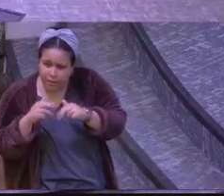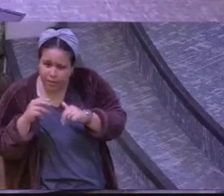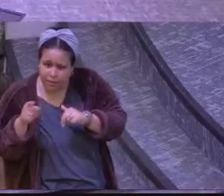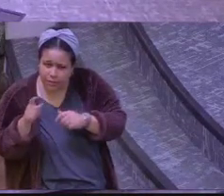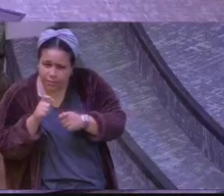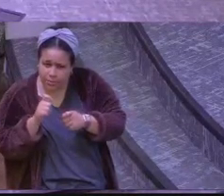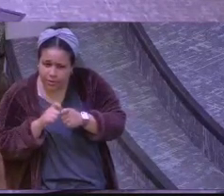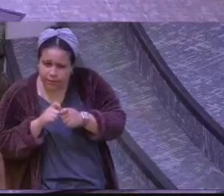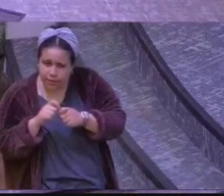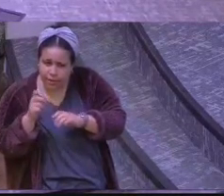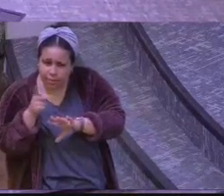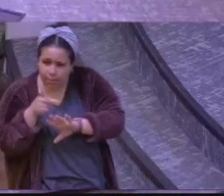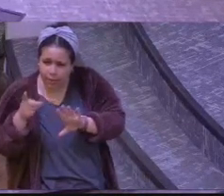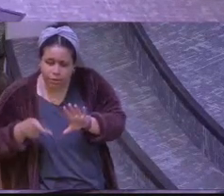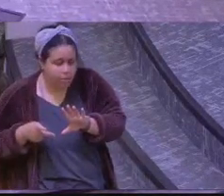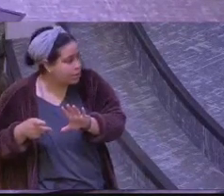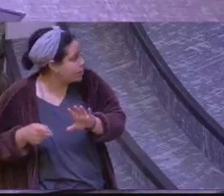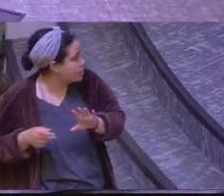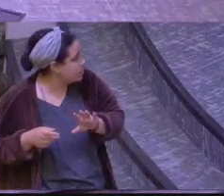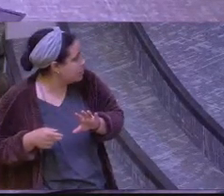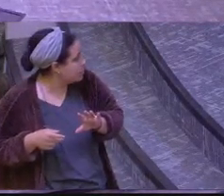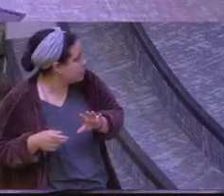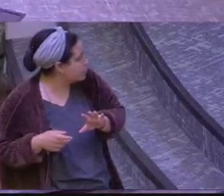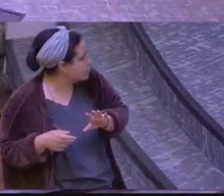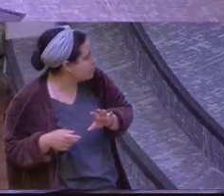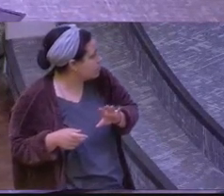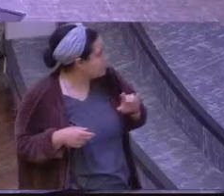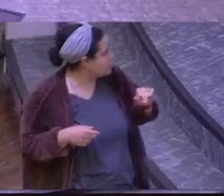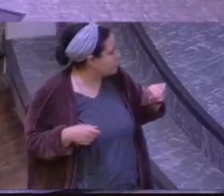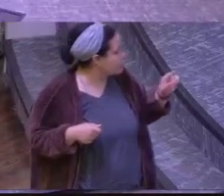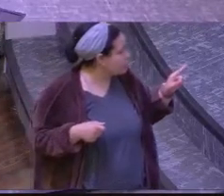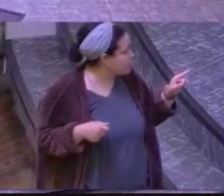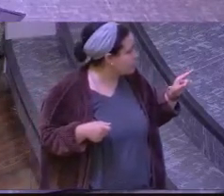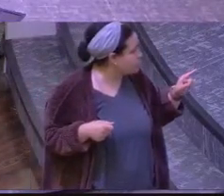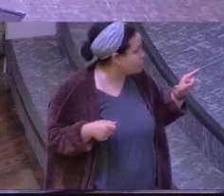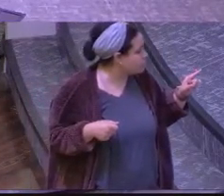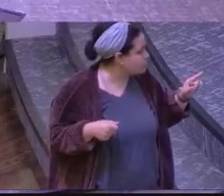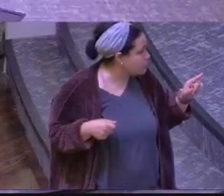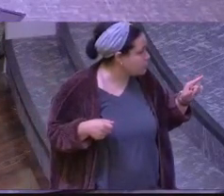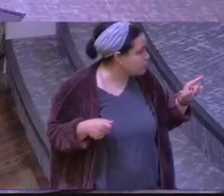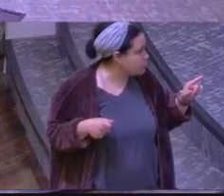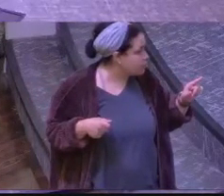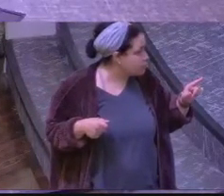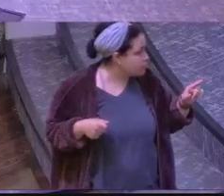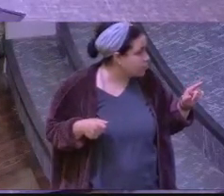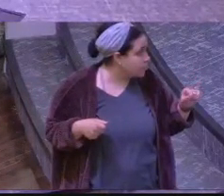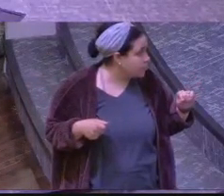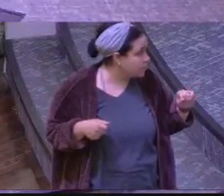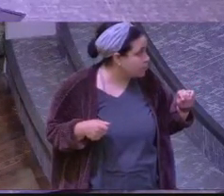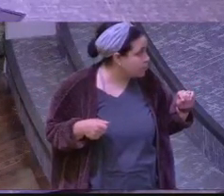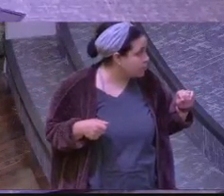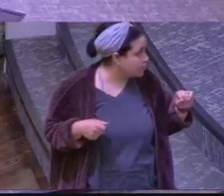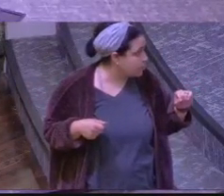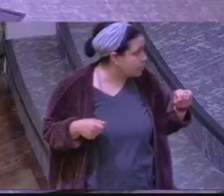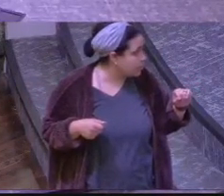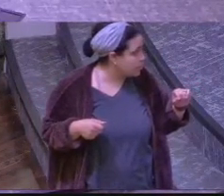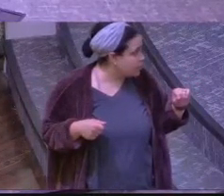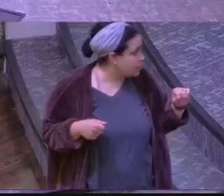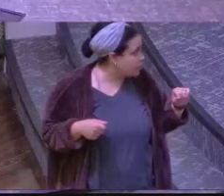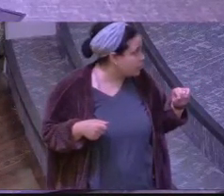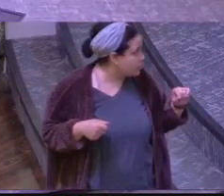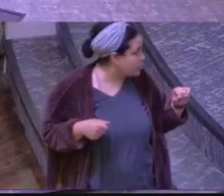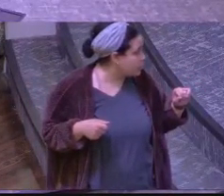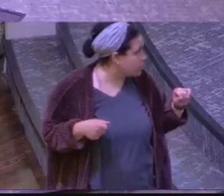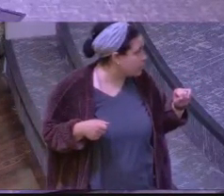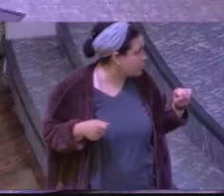population. So what do we have in mind of knowing how effective this move is? We'll be glad to.